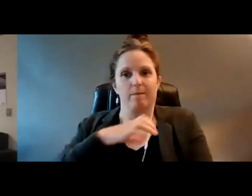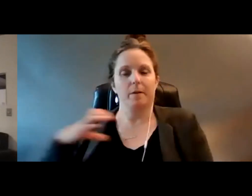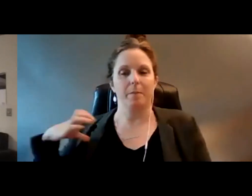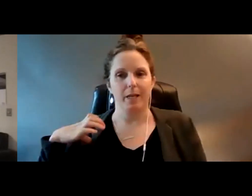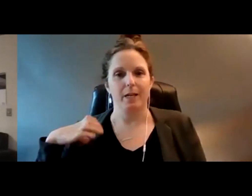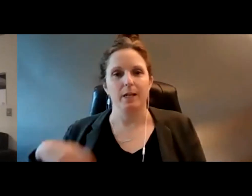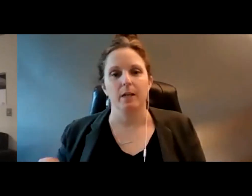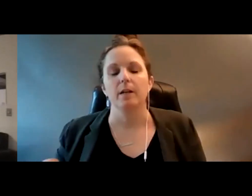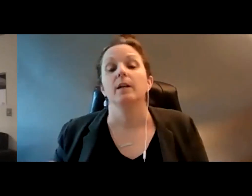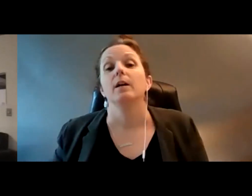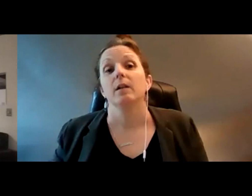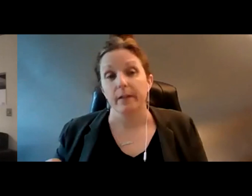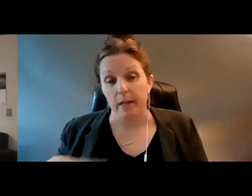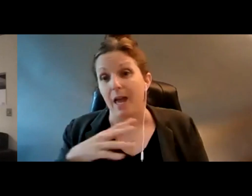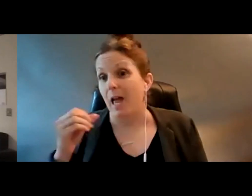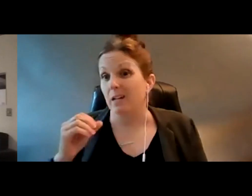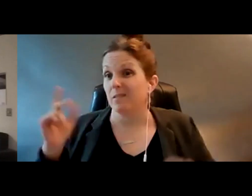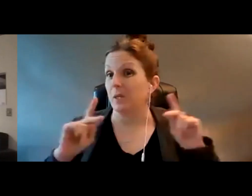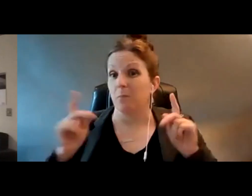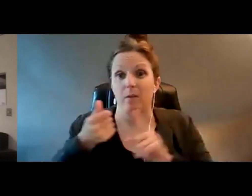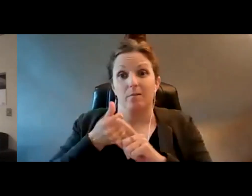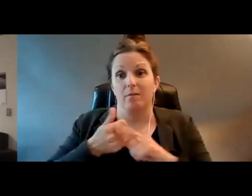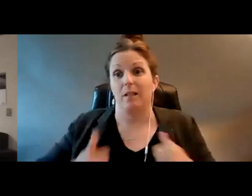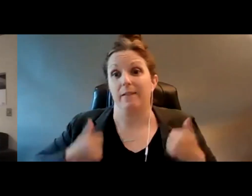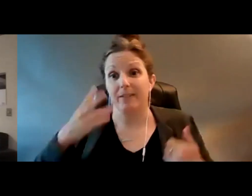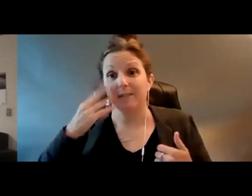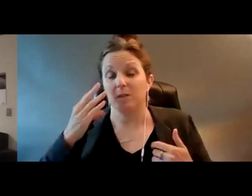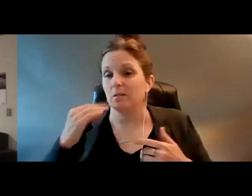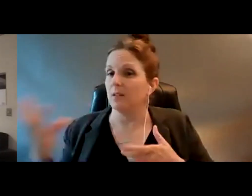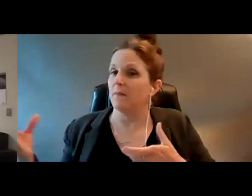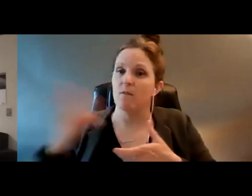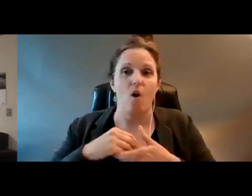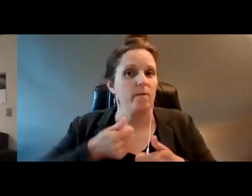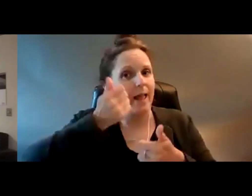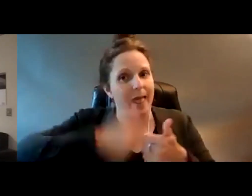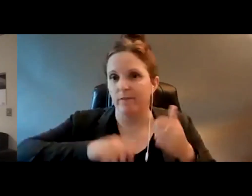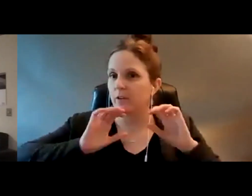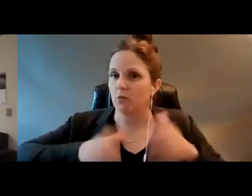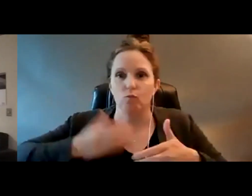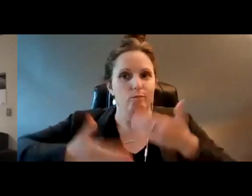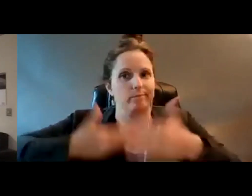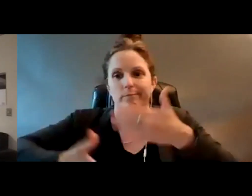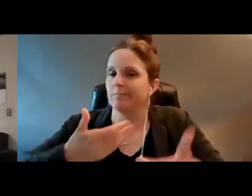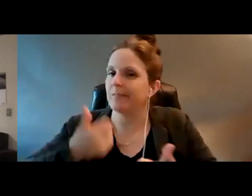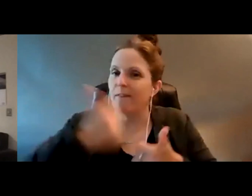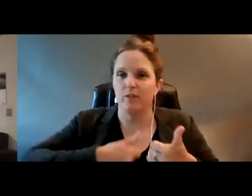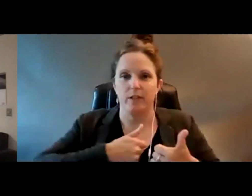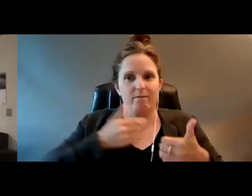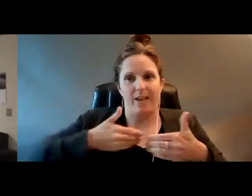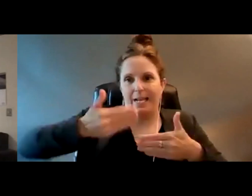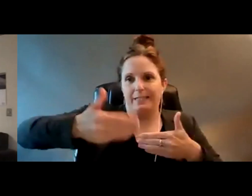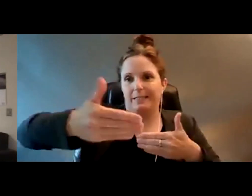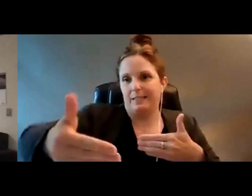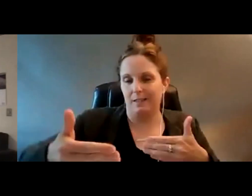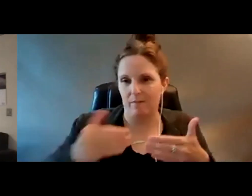and the execution of the study. We had peers and some family members on our executive committee. And